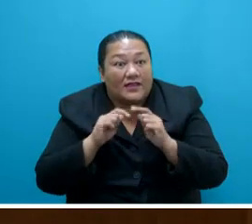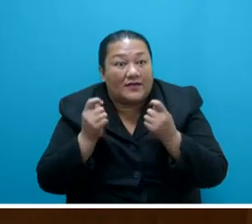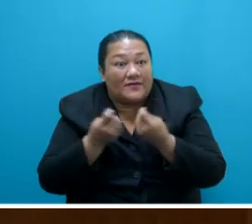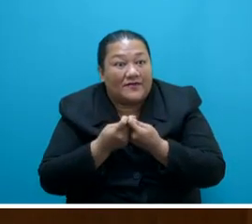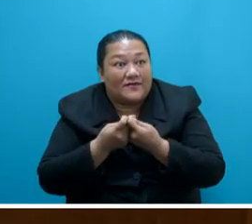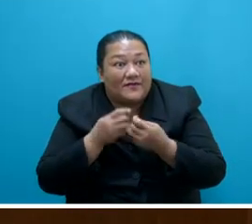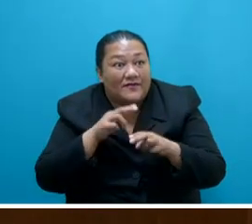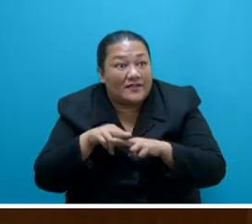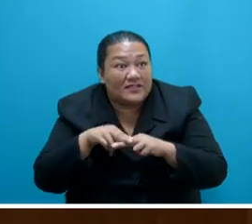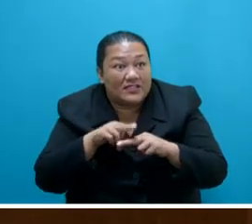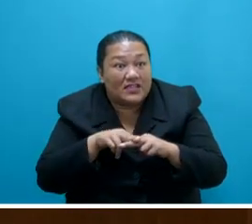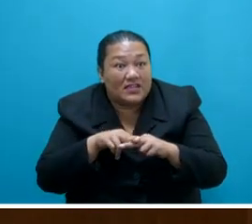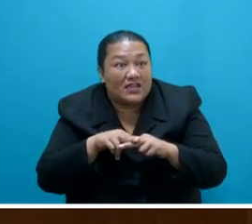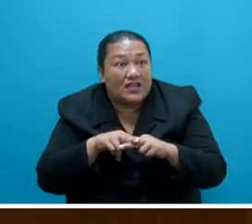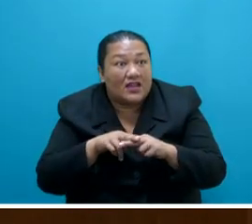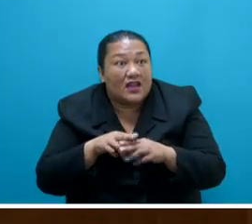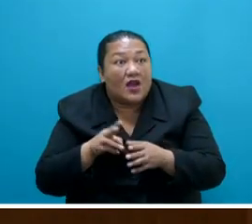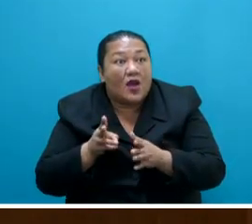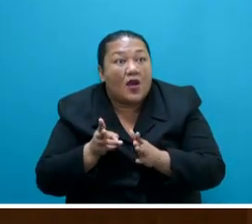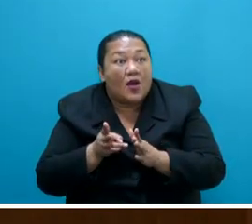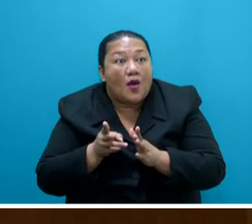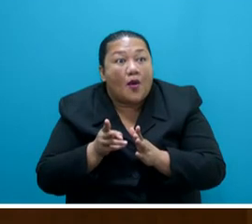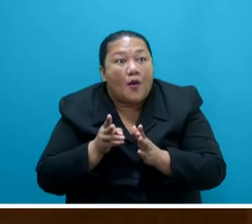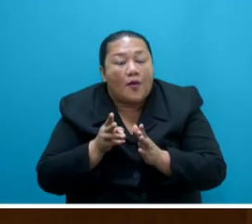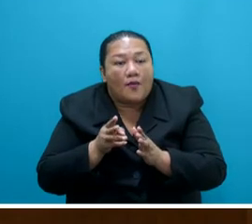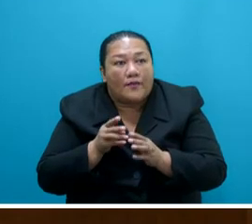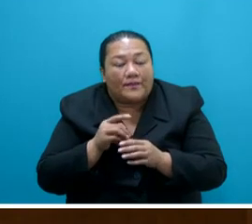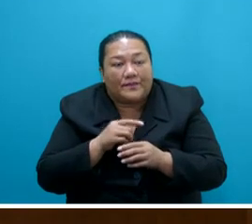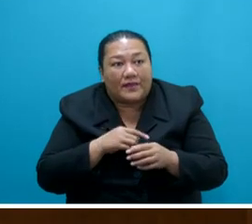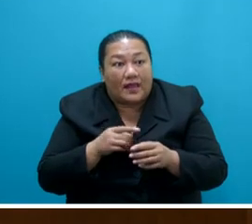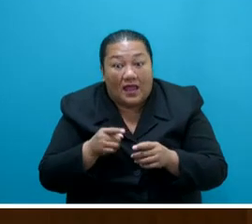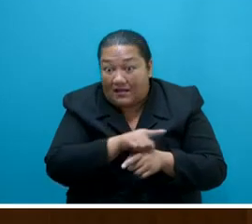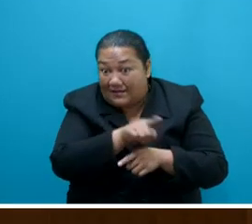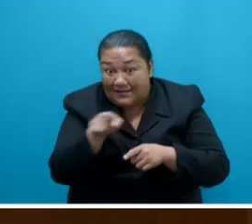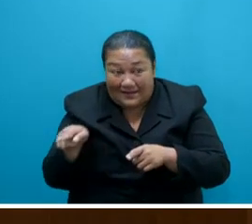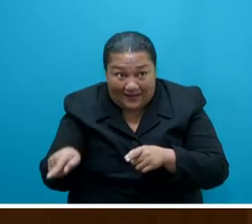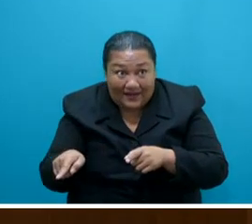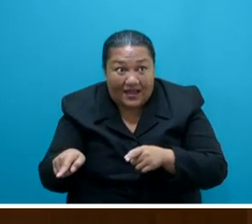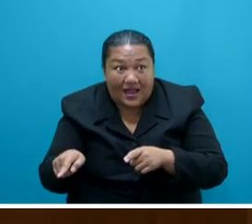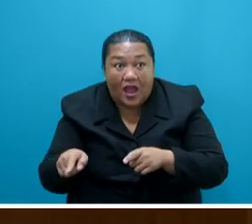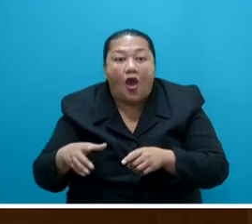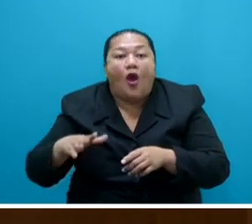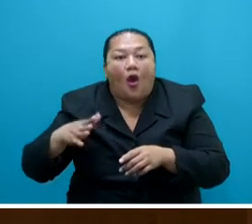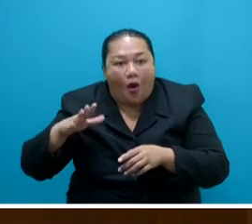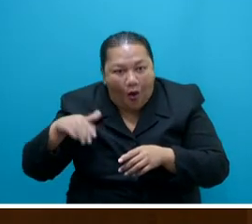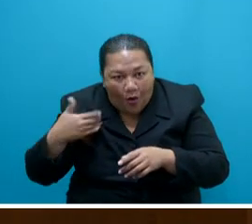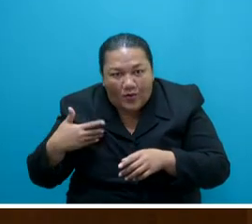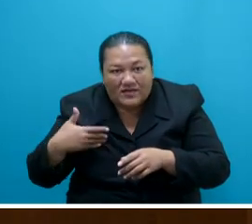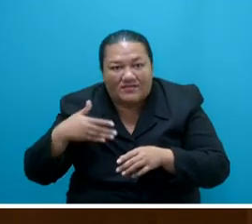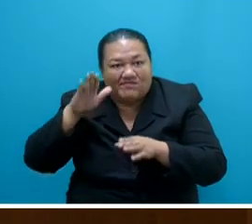while they degrade our national pride and discredit Fijian achievement.